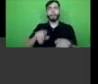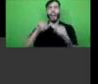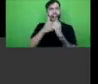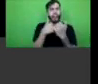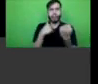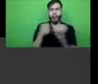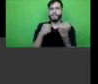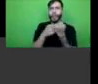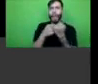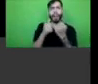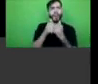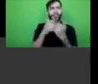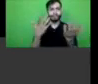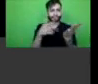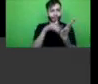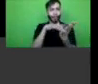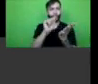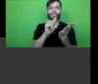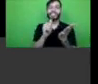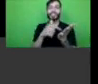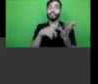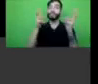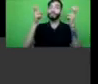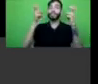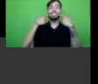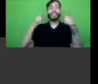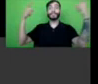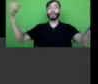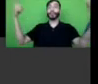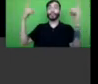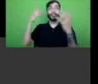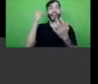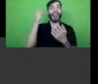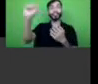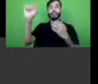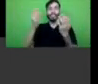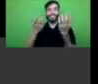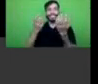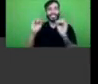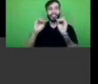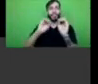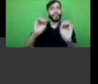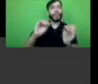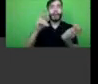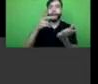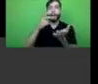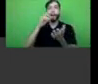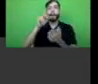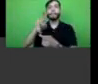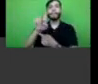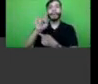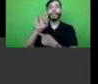There is no number to call or pledge to sign. That is not successful